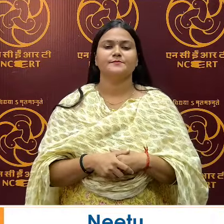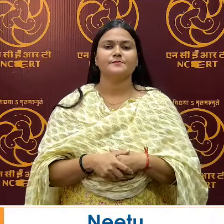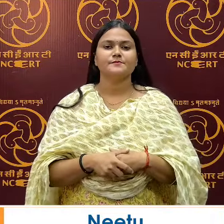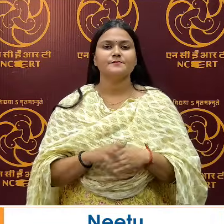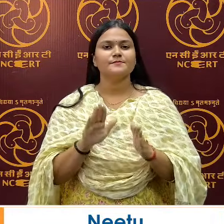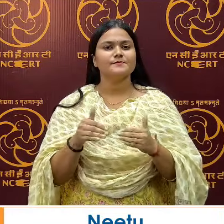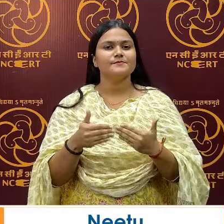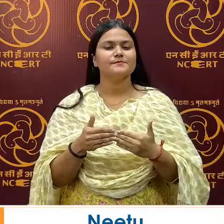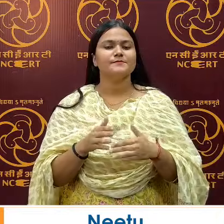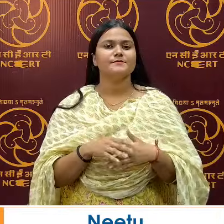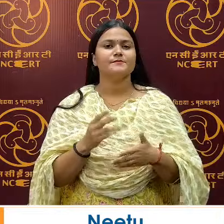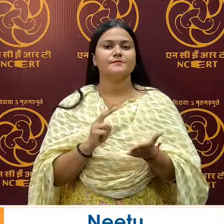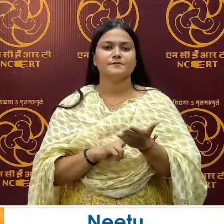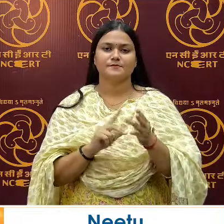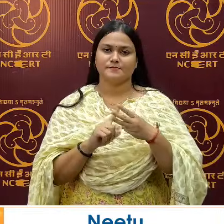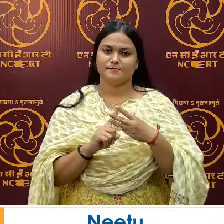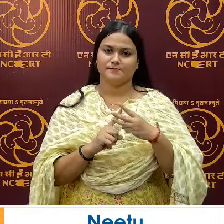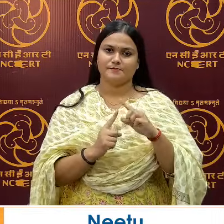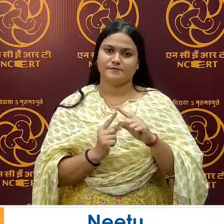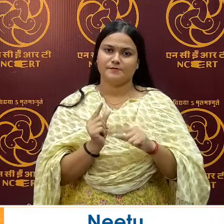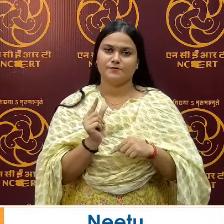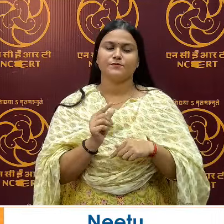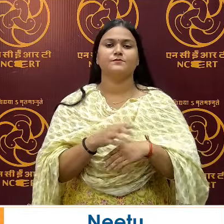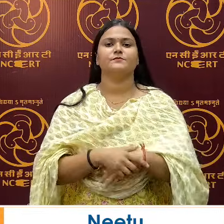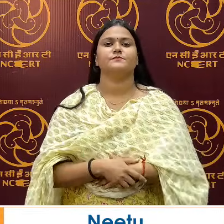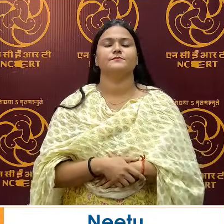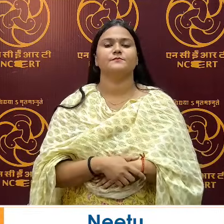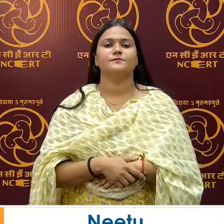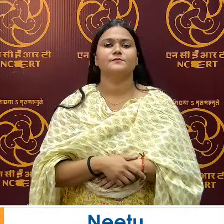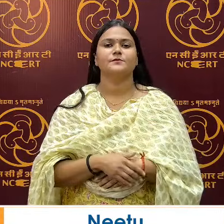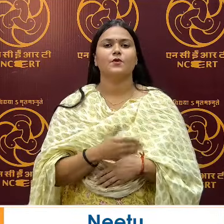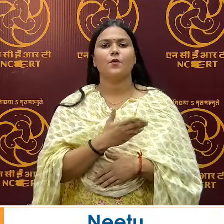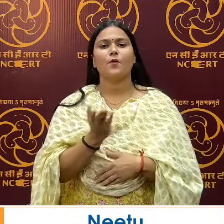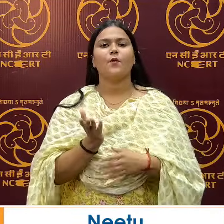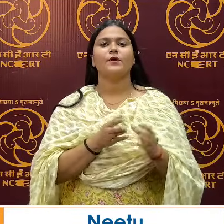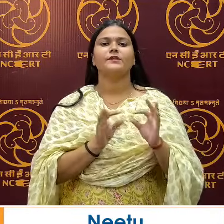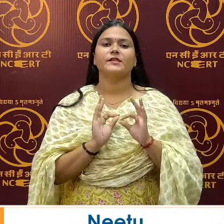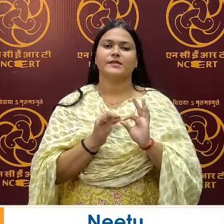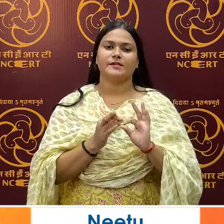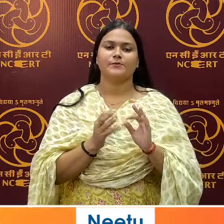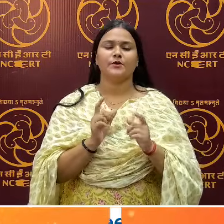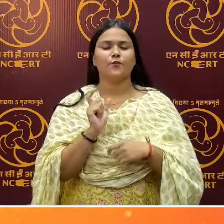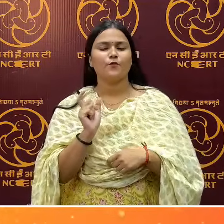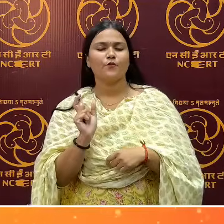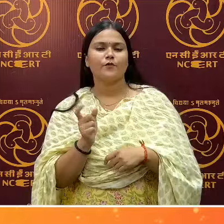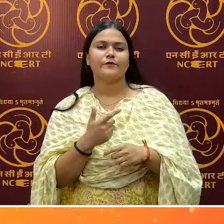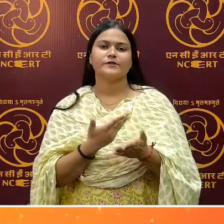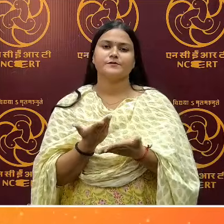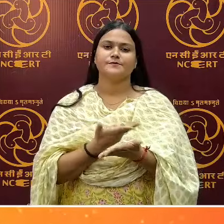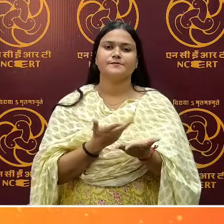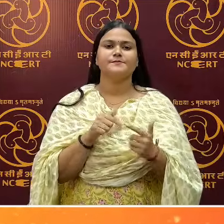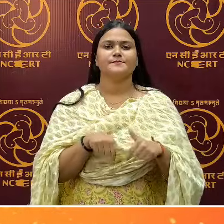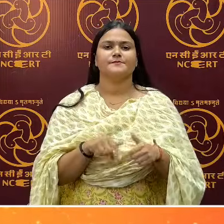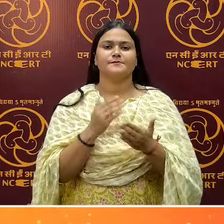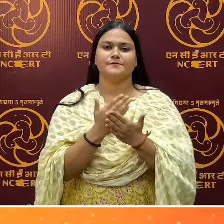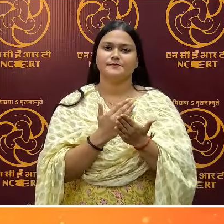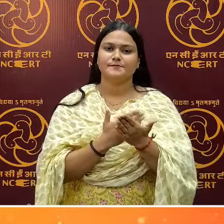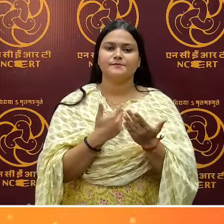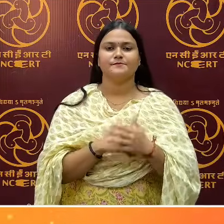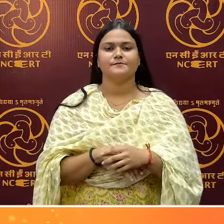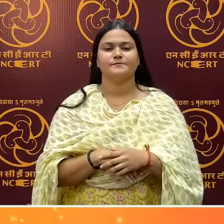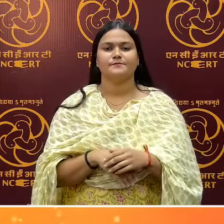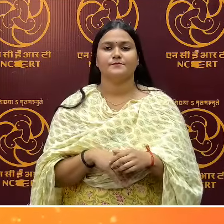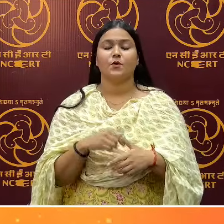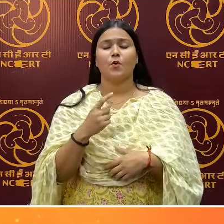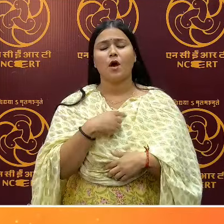her to all of you. She is Neetu. So Neetu will be interpreting each and every word that we are going to discuss in this particular program.